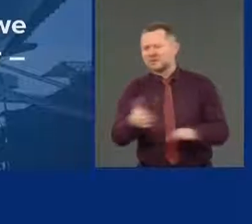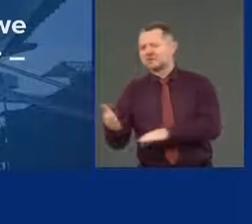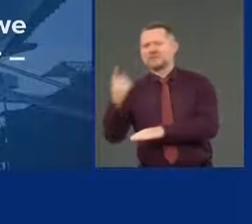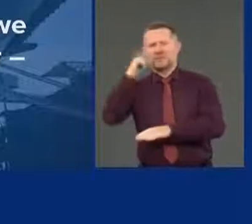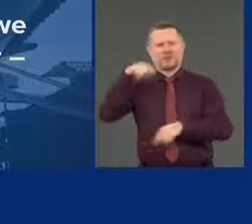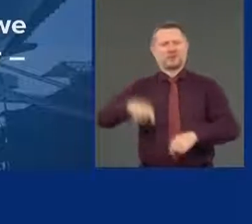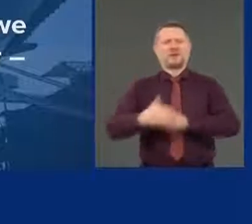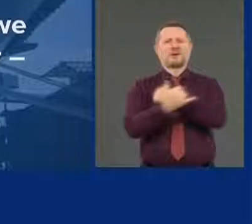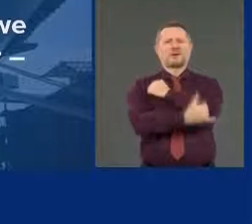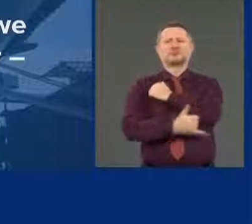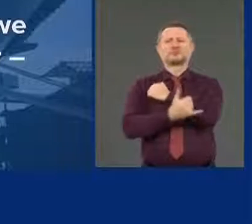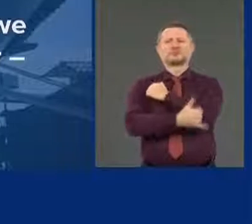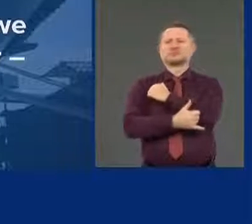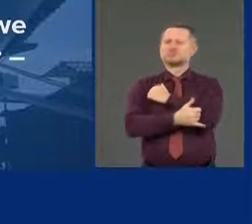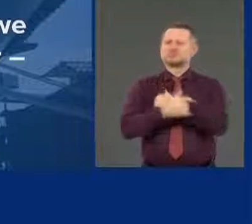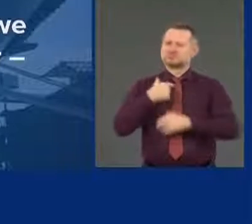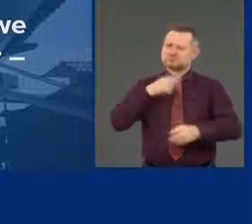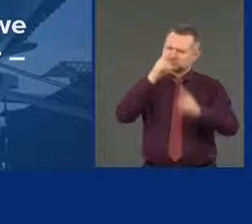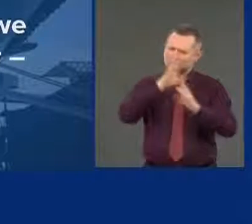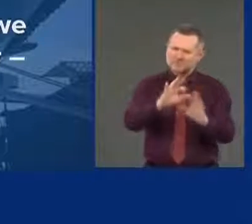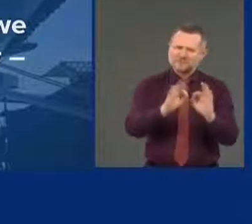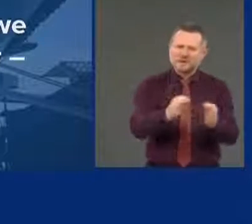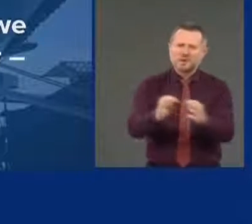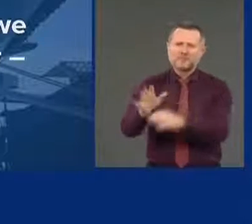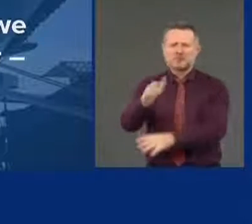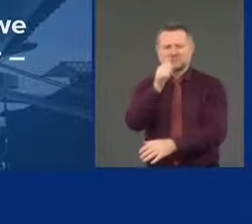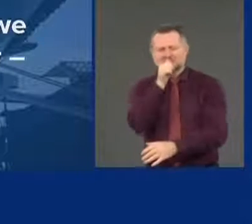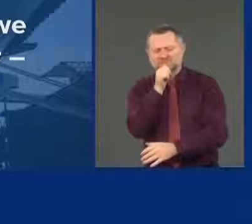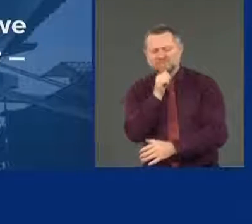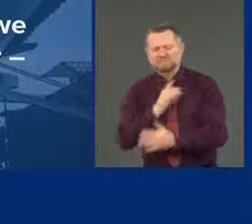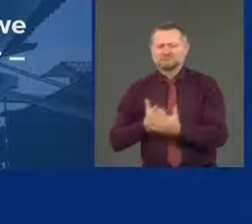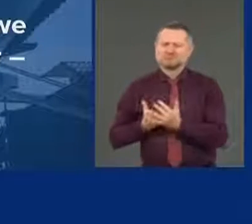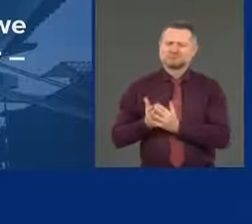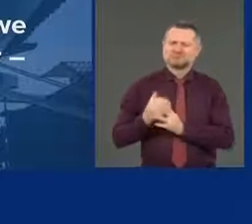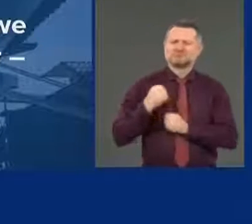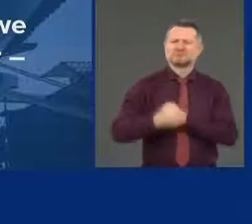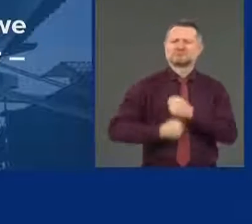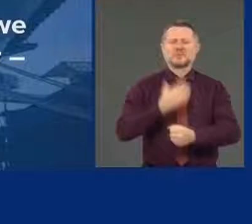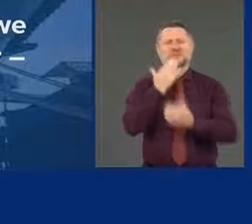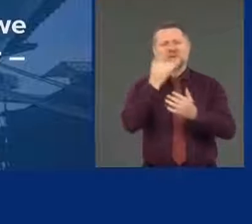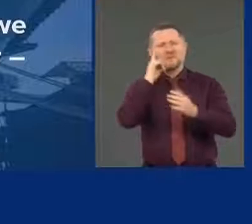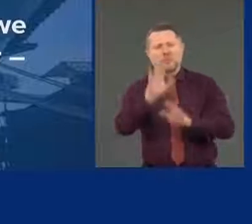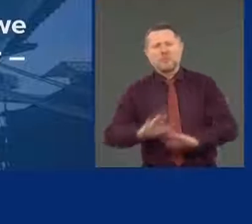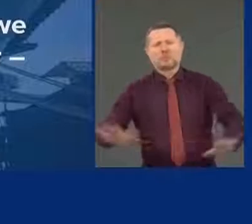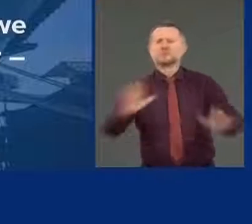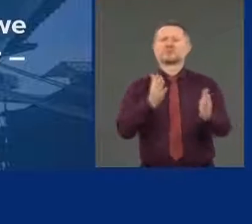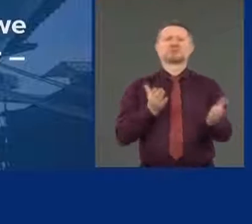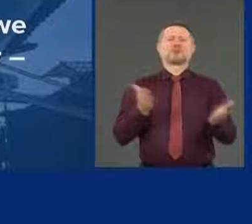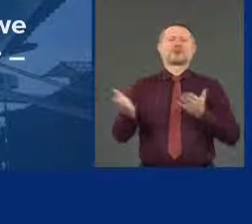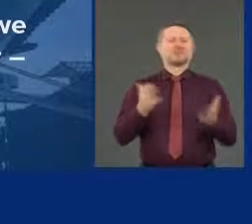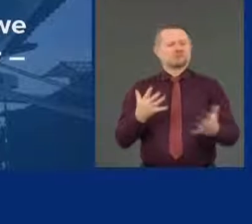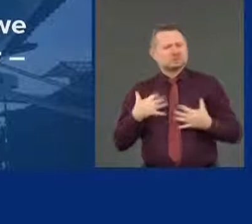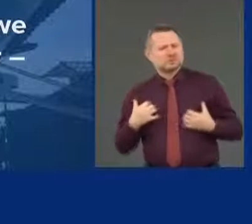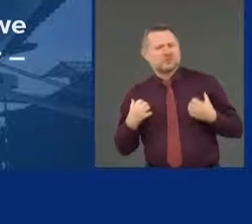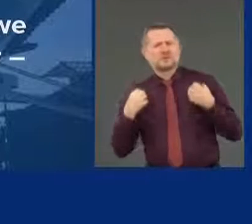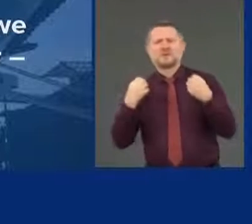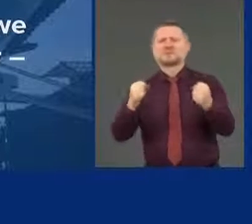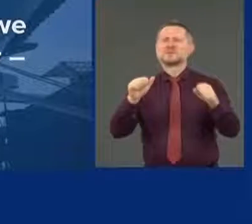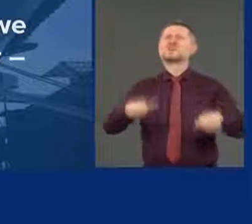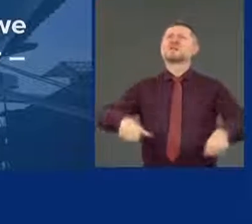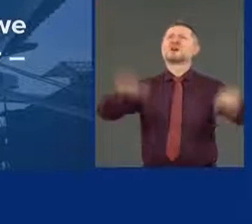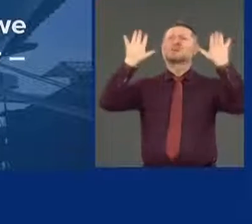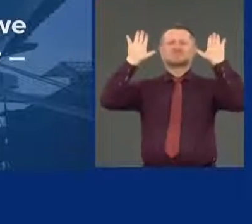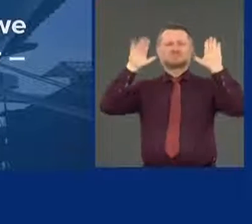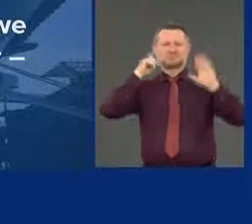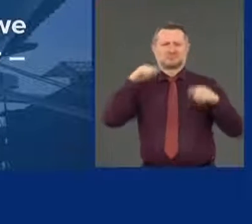that they've dealt with. And we thank them all for their service, their bravery, and their sacrifice. I